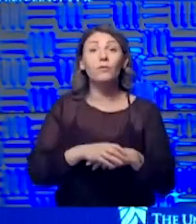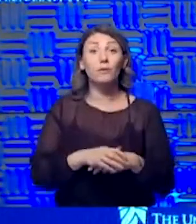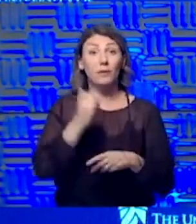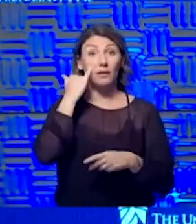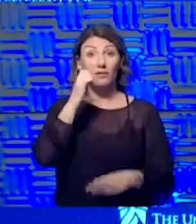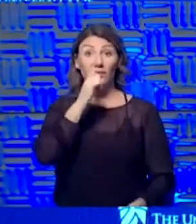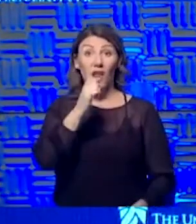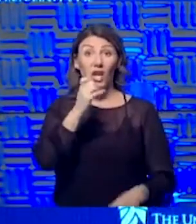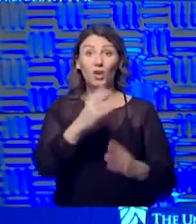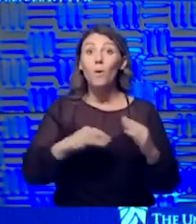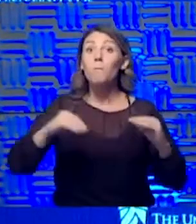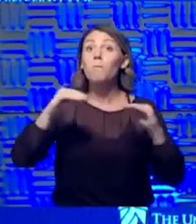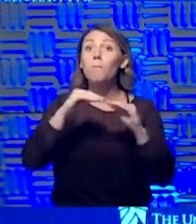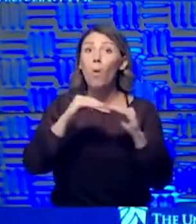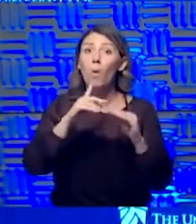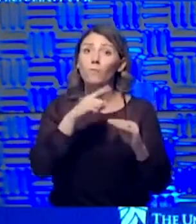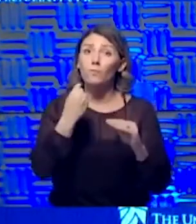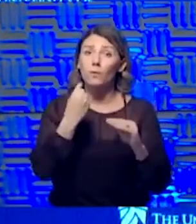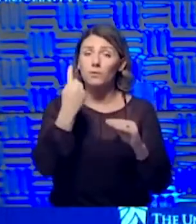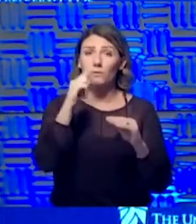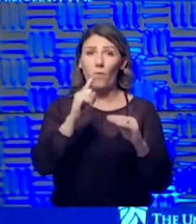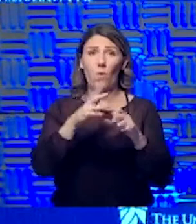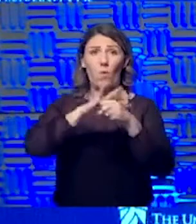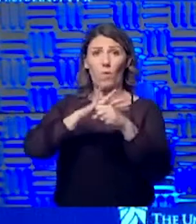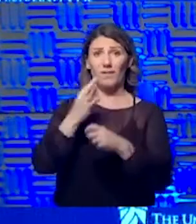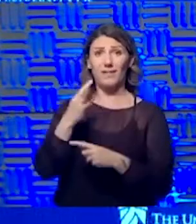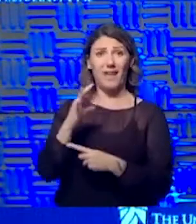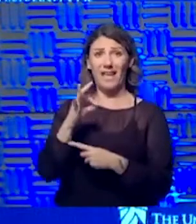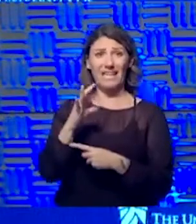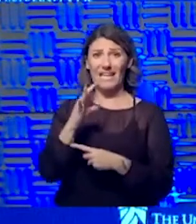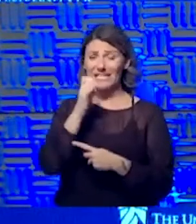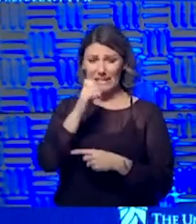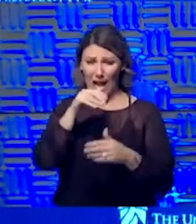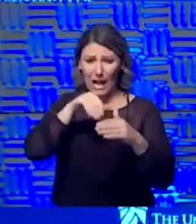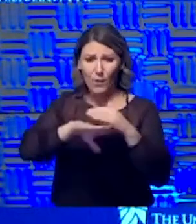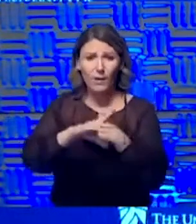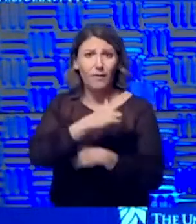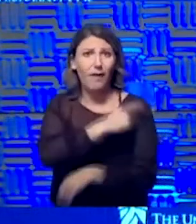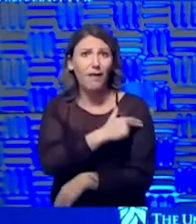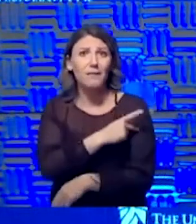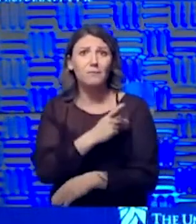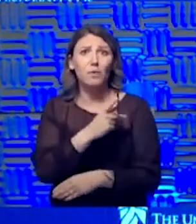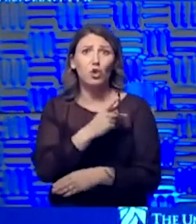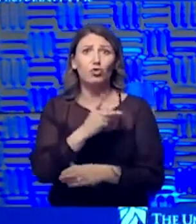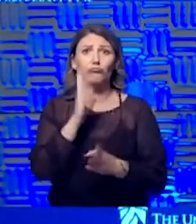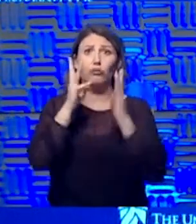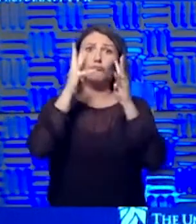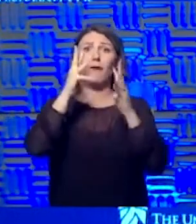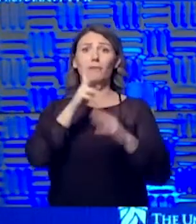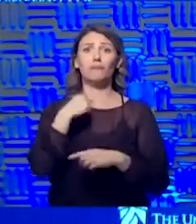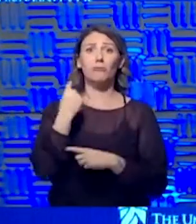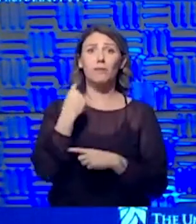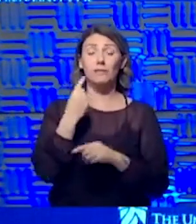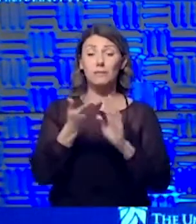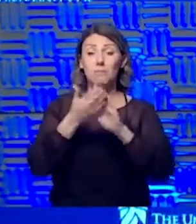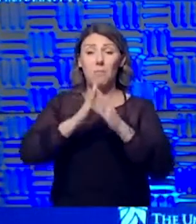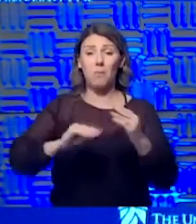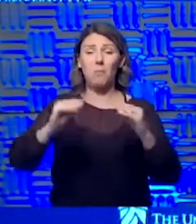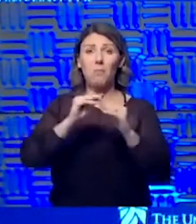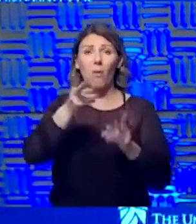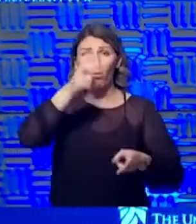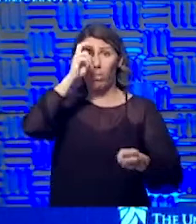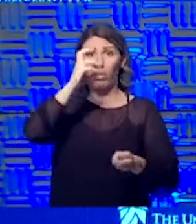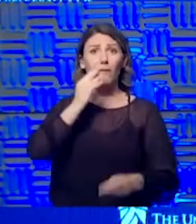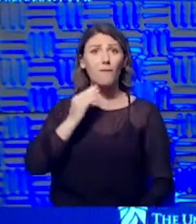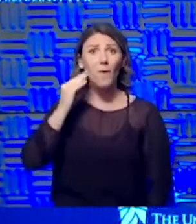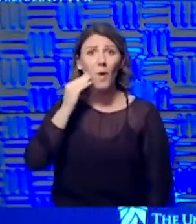yourself at more risk for COVID-19. It's not coming into the hospital that's going to put you at risk. It's getting sicker at home that's going to put you at risk,